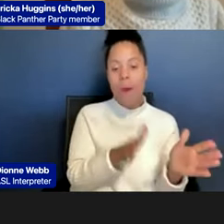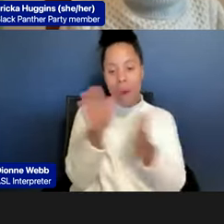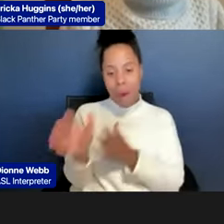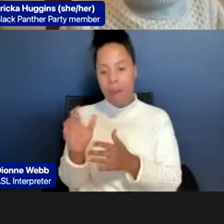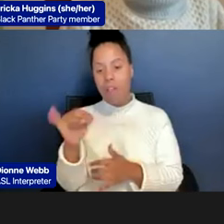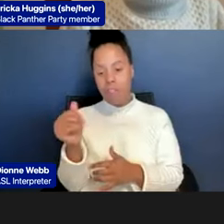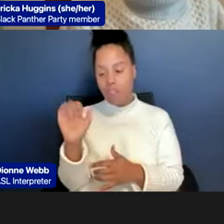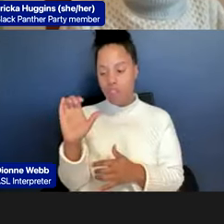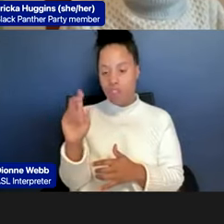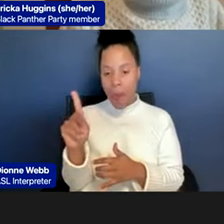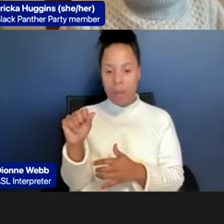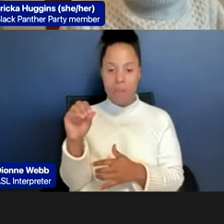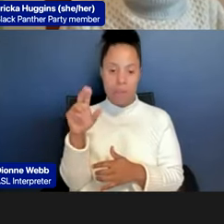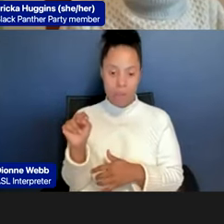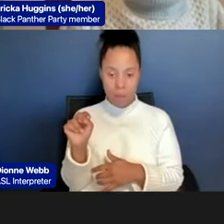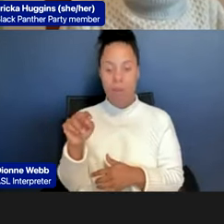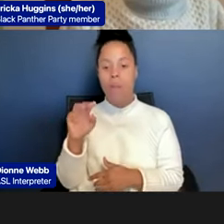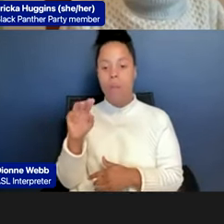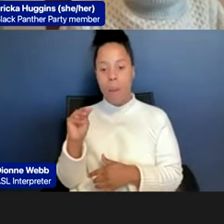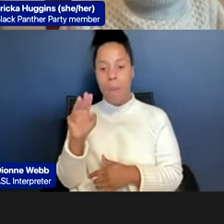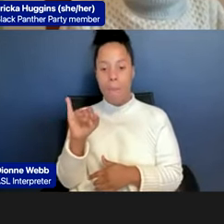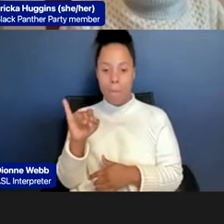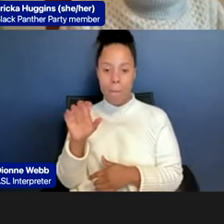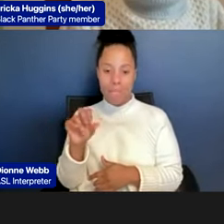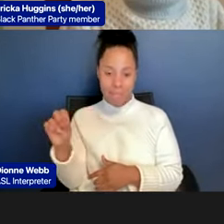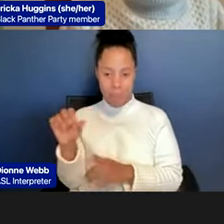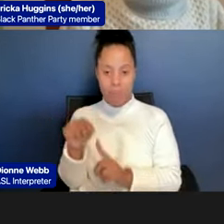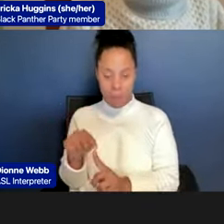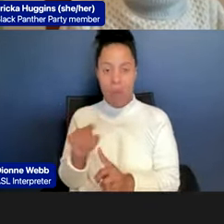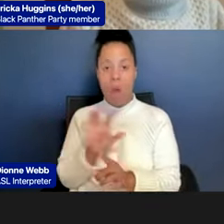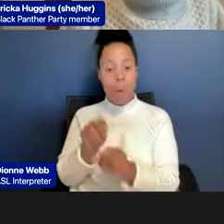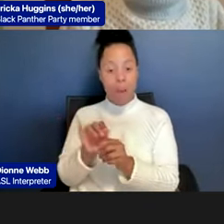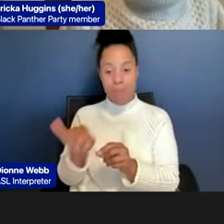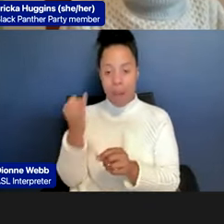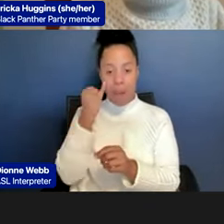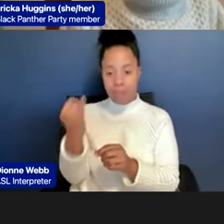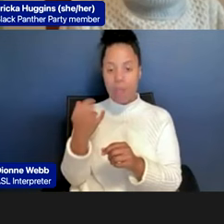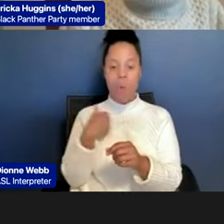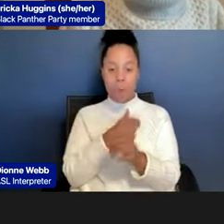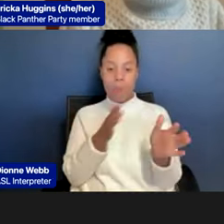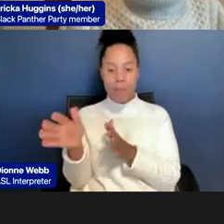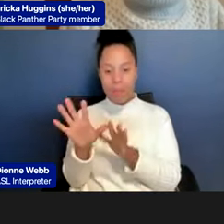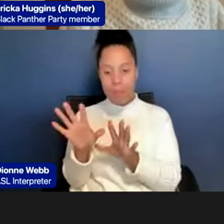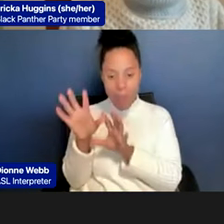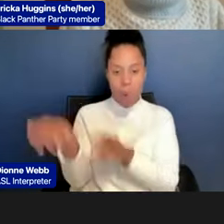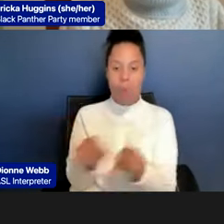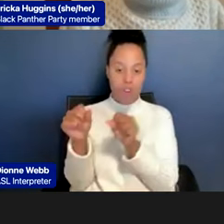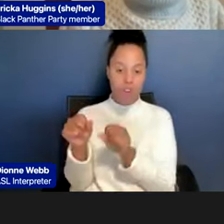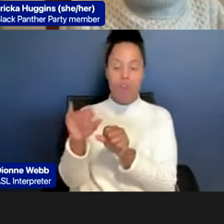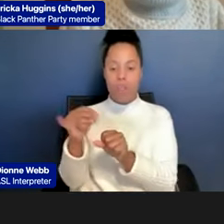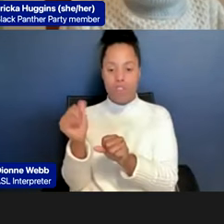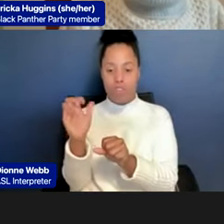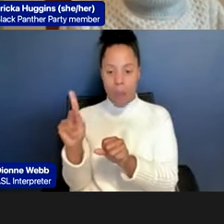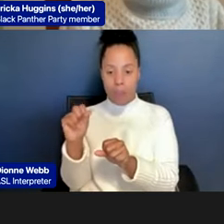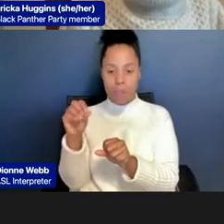Plan was the very idea that we were going to take over Jackson. We were going to take over Jackson through not only electoral